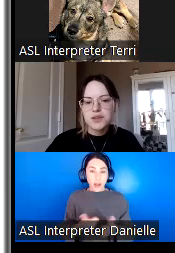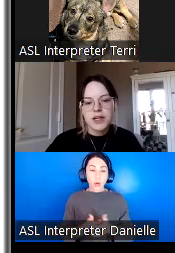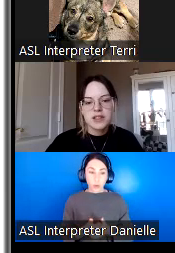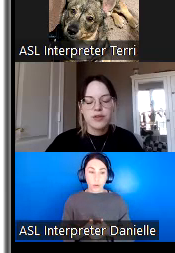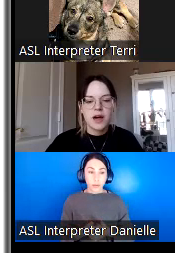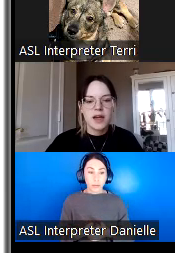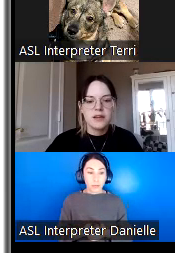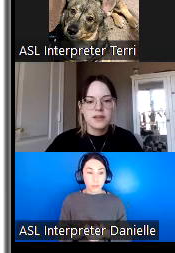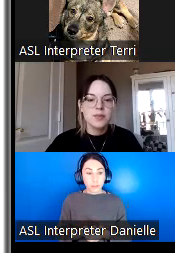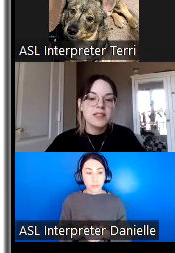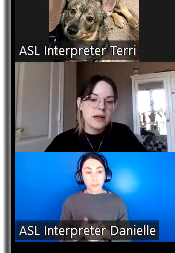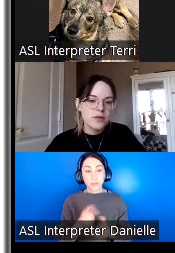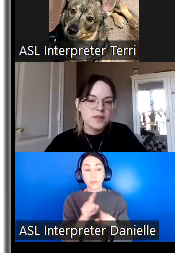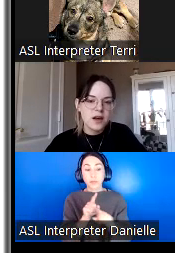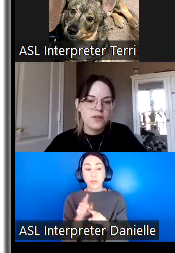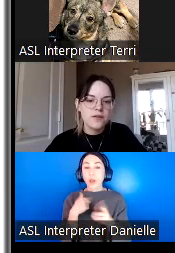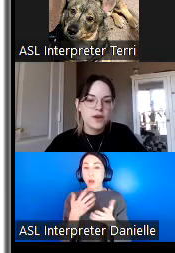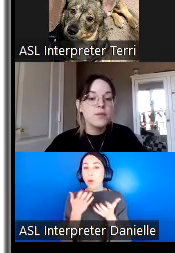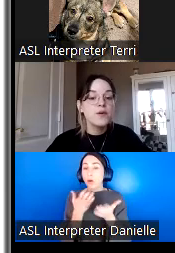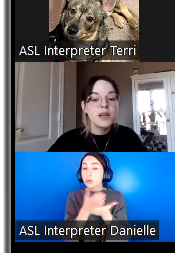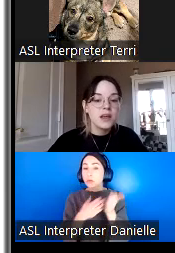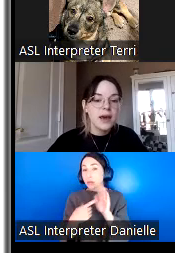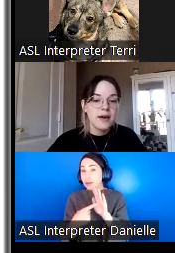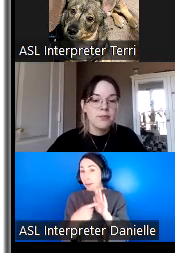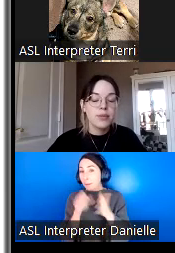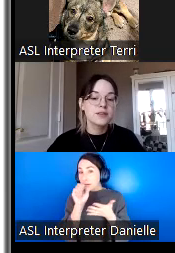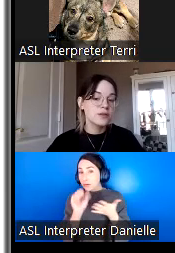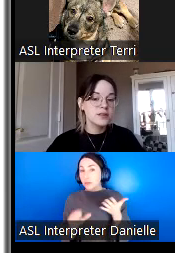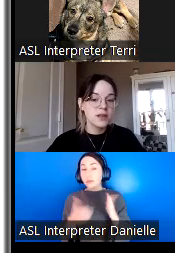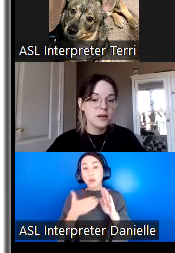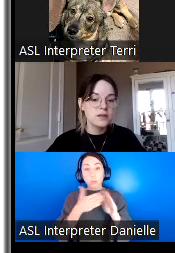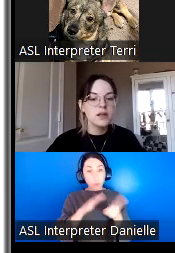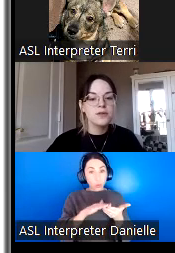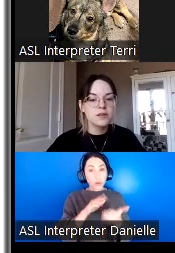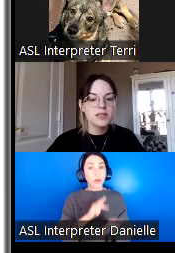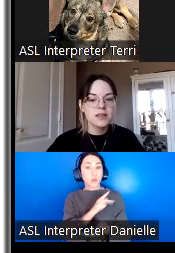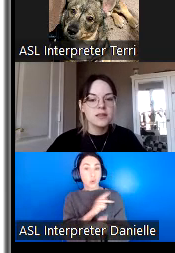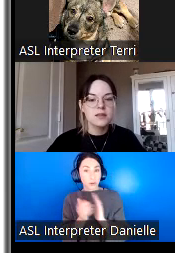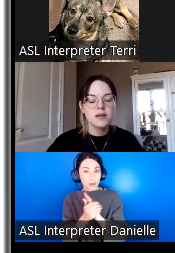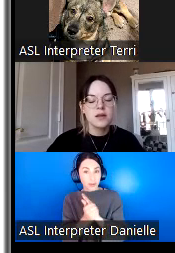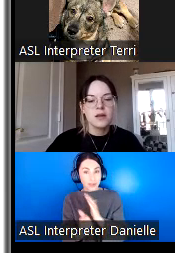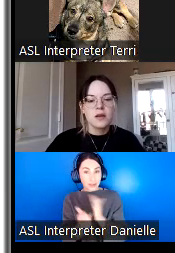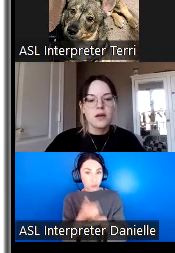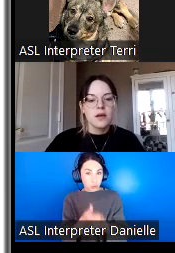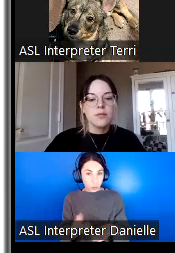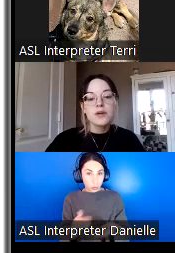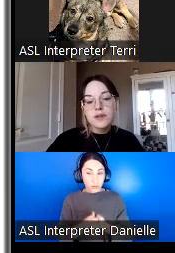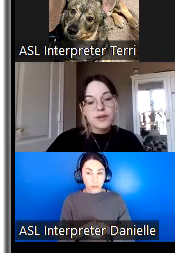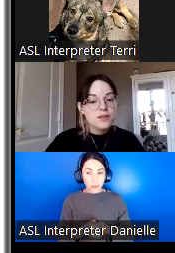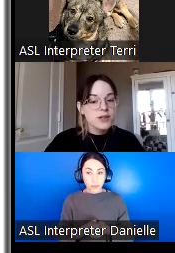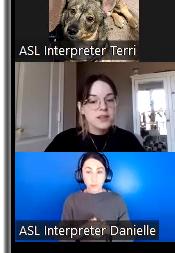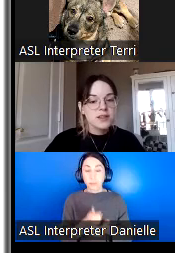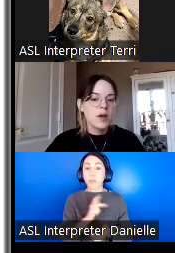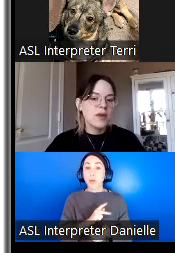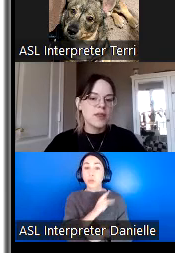I also just wanted to provide some examples of community and personal skills and resources.